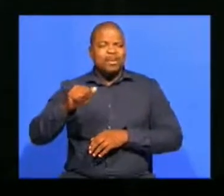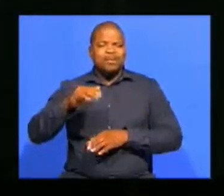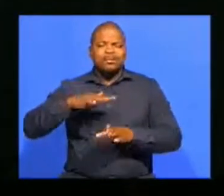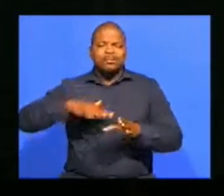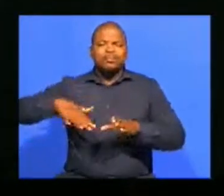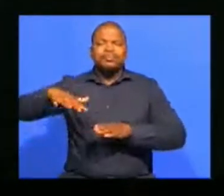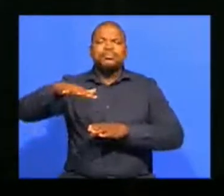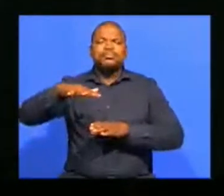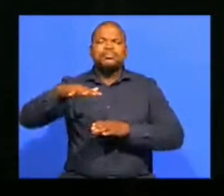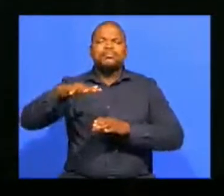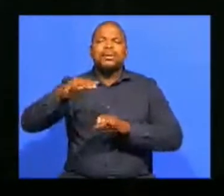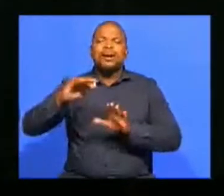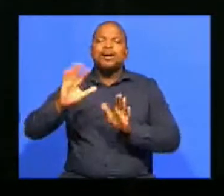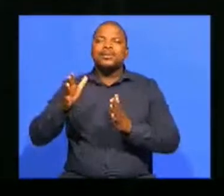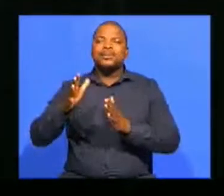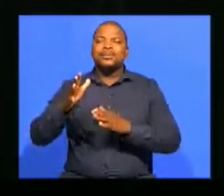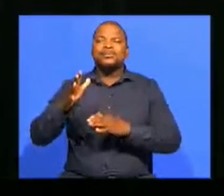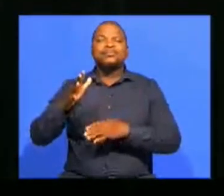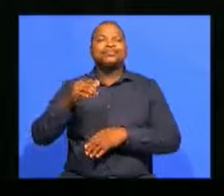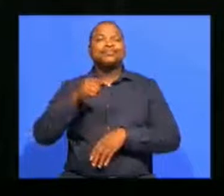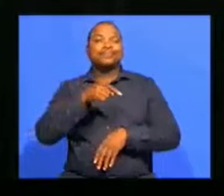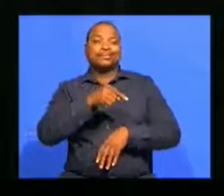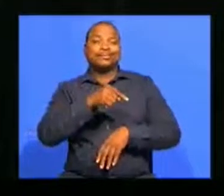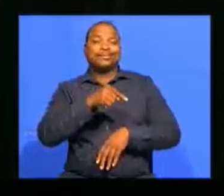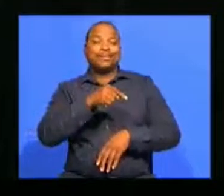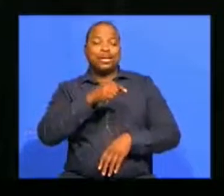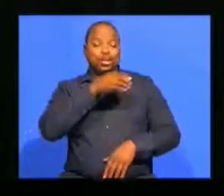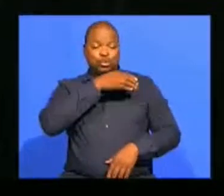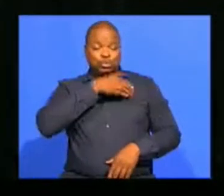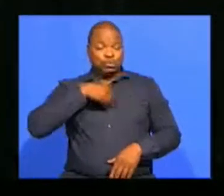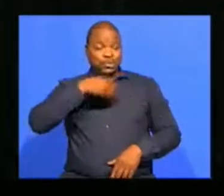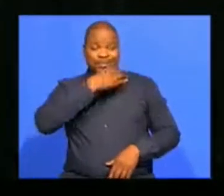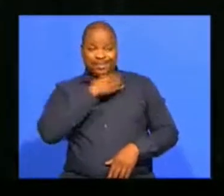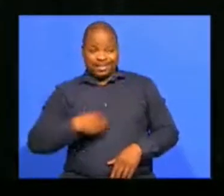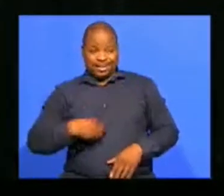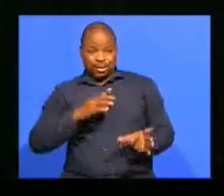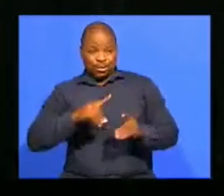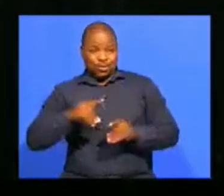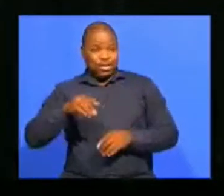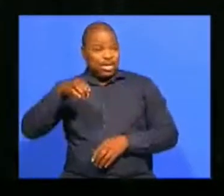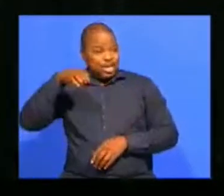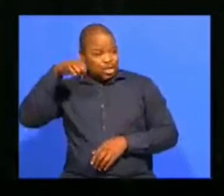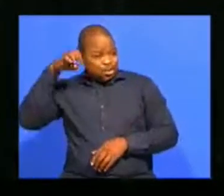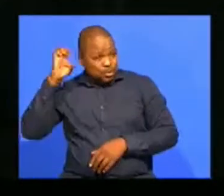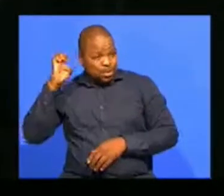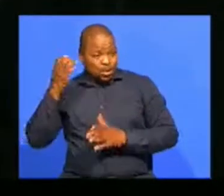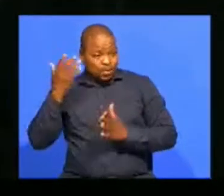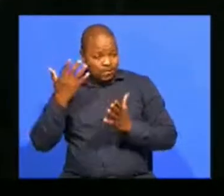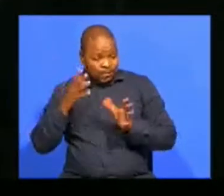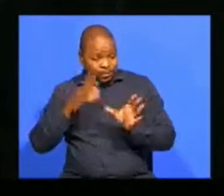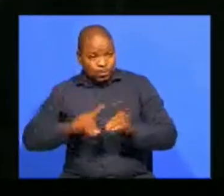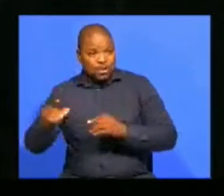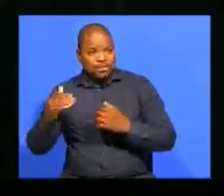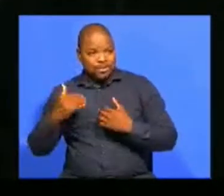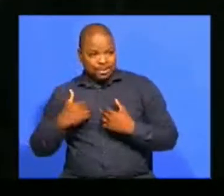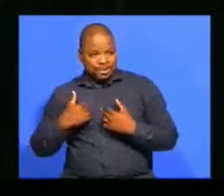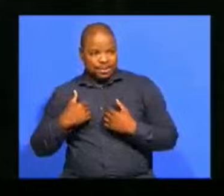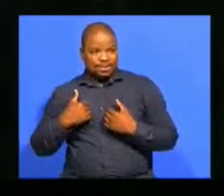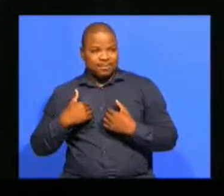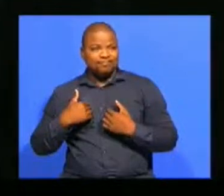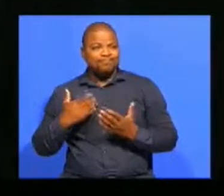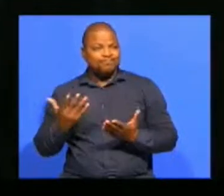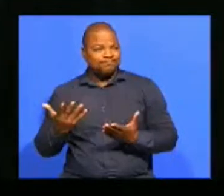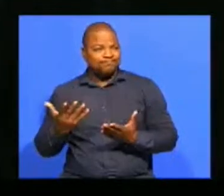be, because Switzerland did it. Ethiopia did it. The natural thing